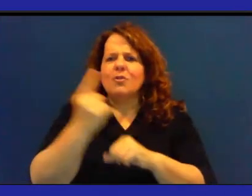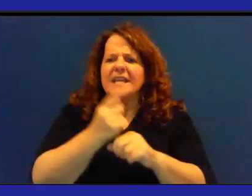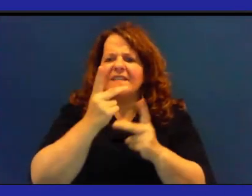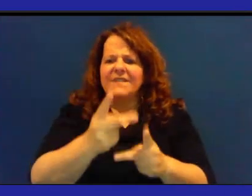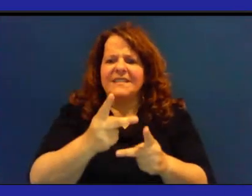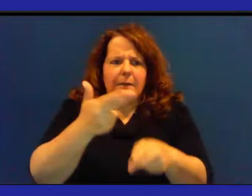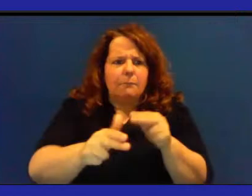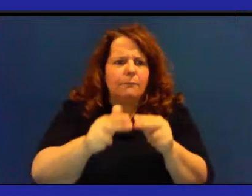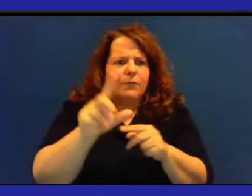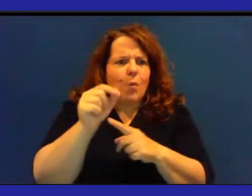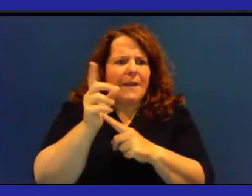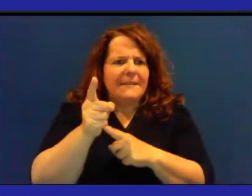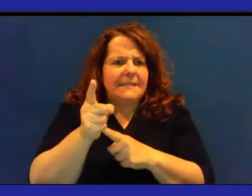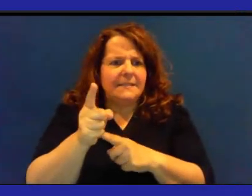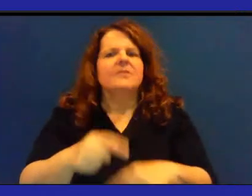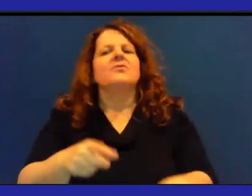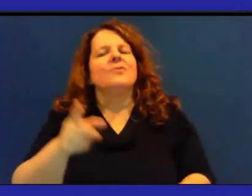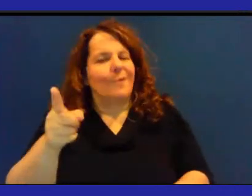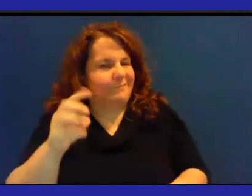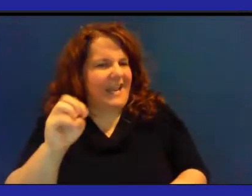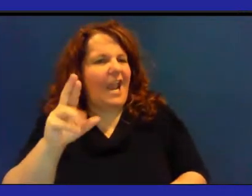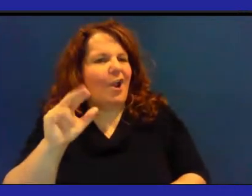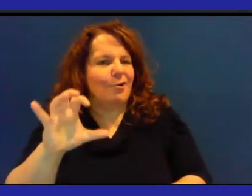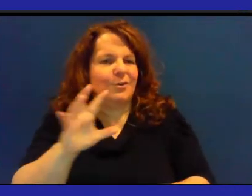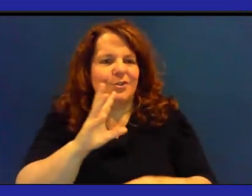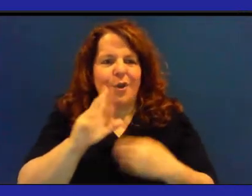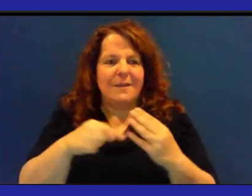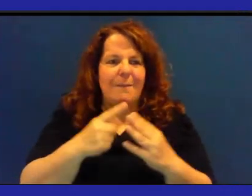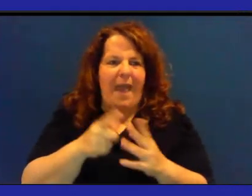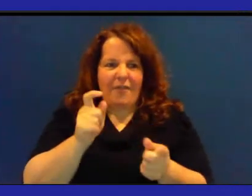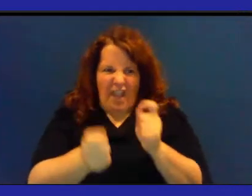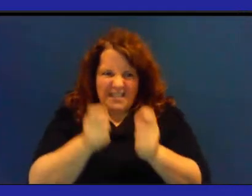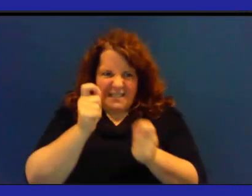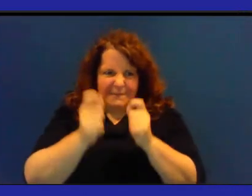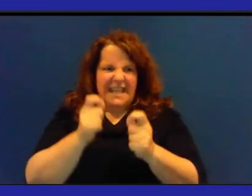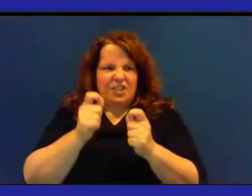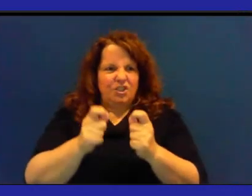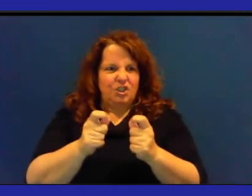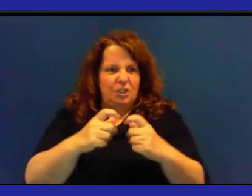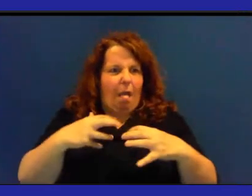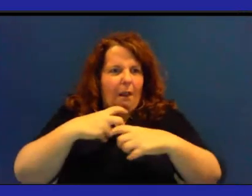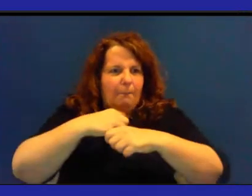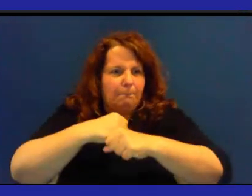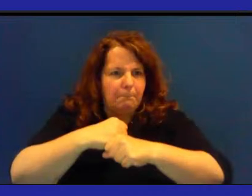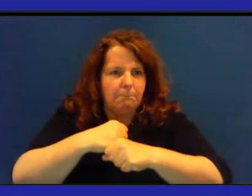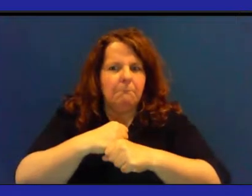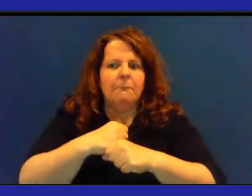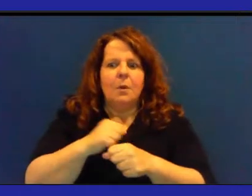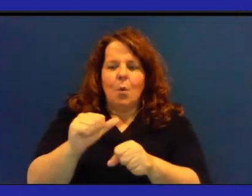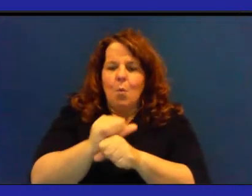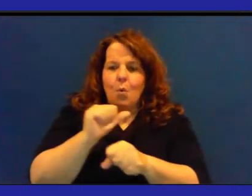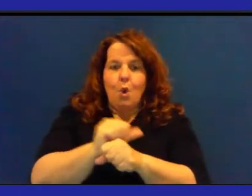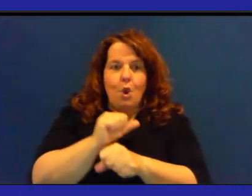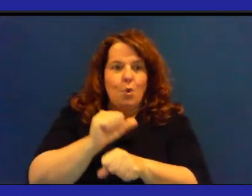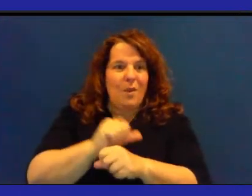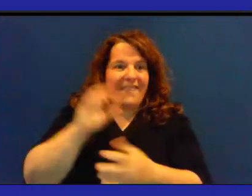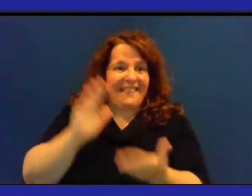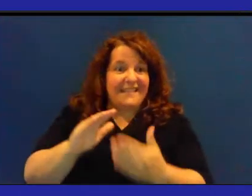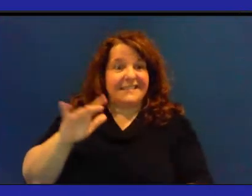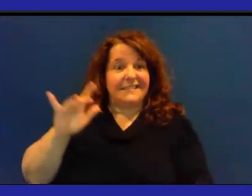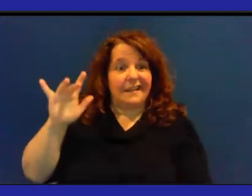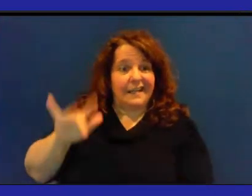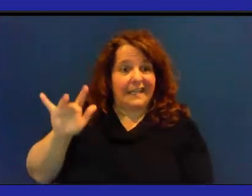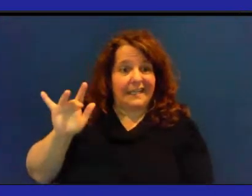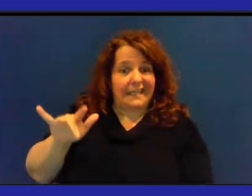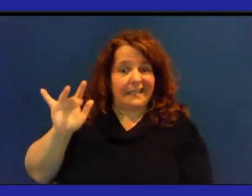So what Eric is talking about, the various customizations that allow you to work with fewer clicks, is what